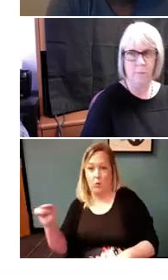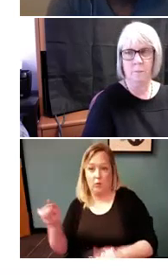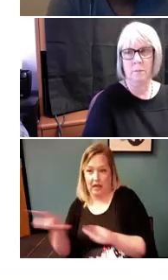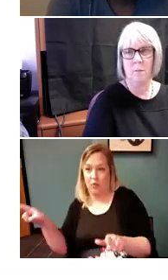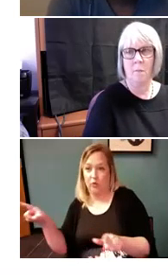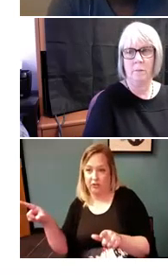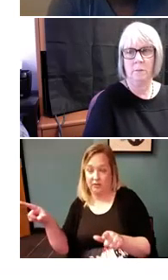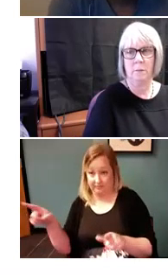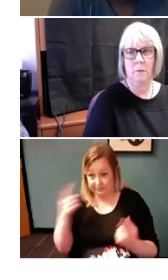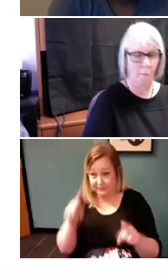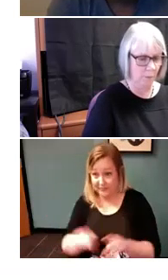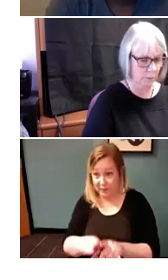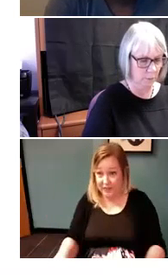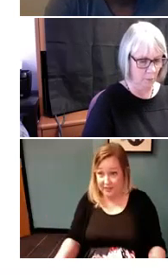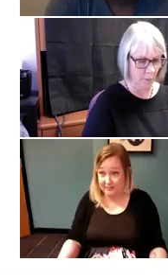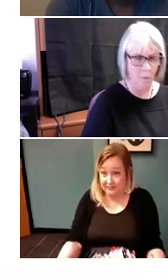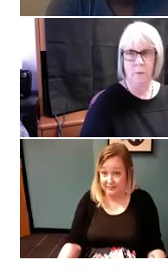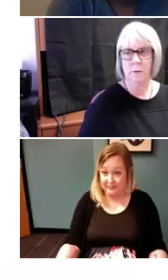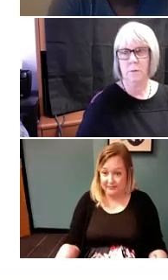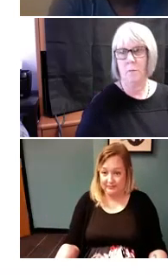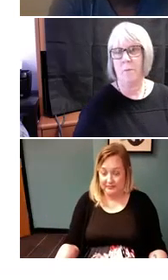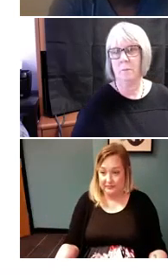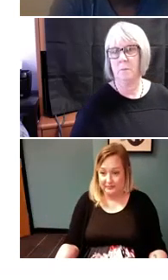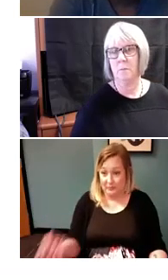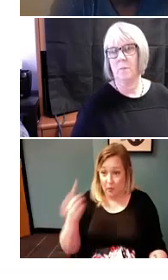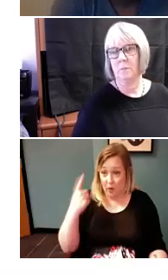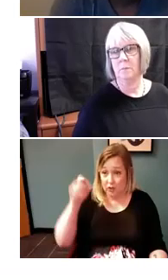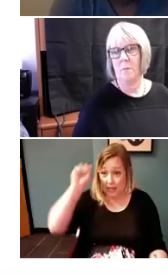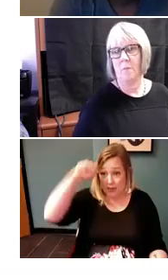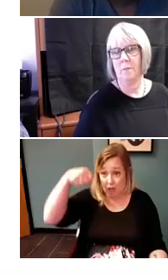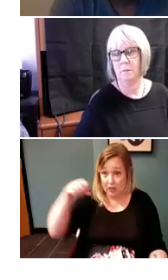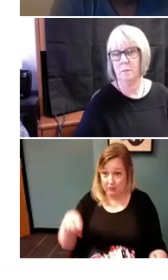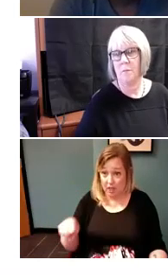Do you agree? Do you understand? Sure. That's what I mean.